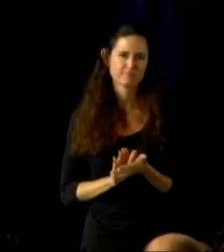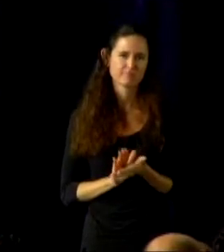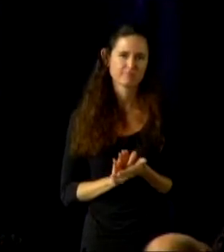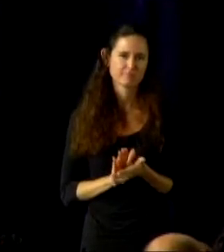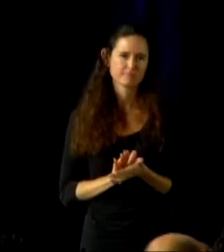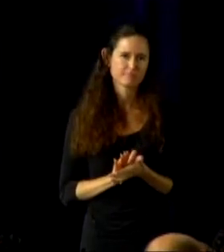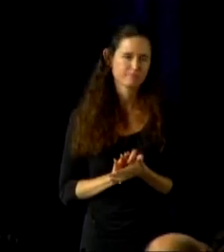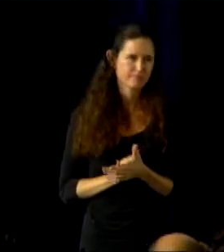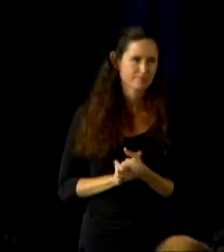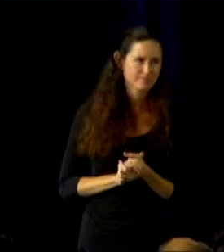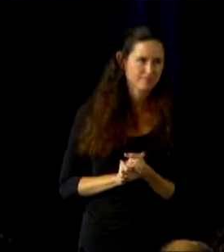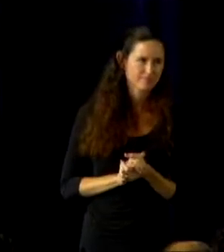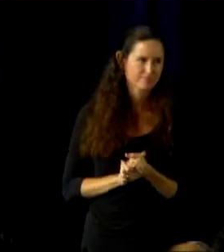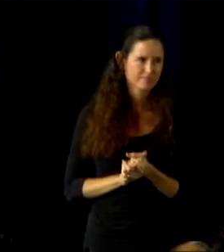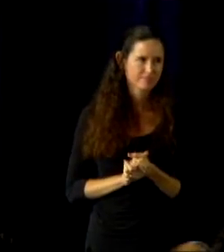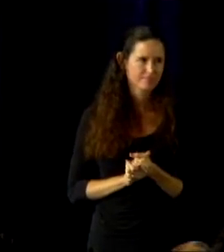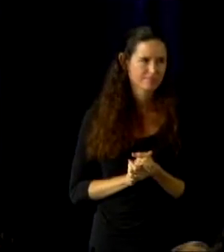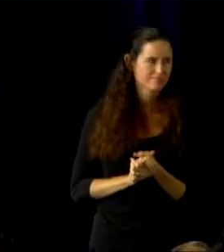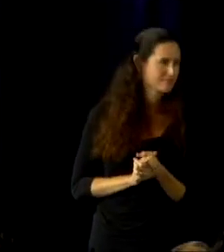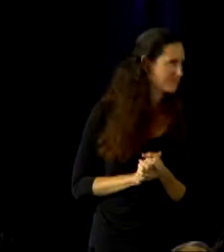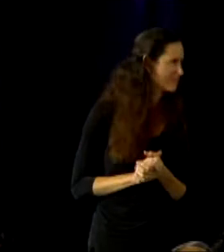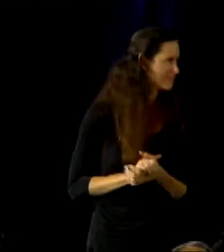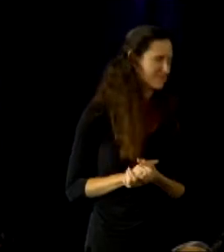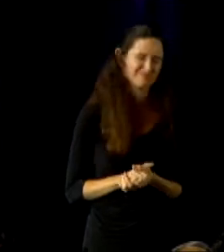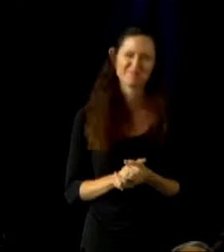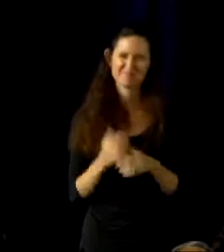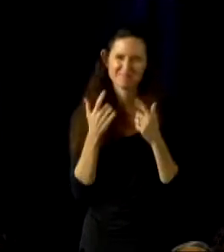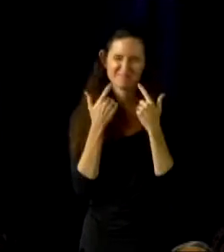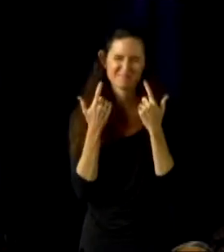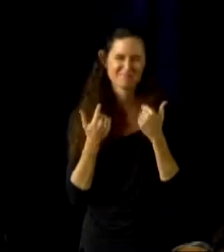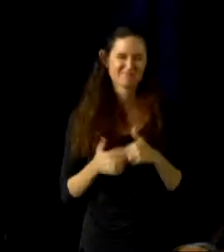And now the board they can decide about it later on.